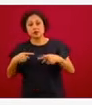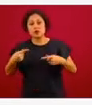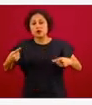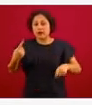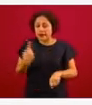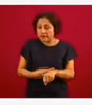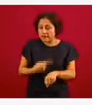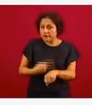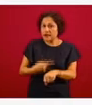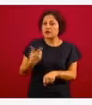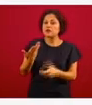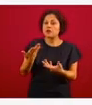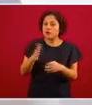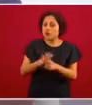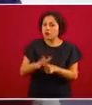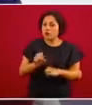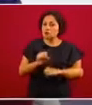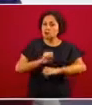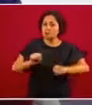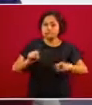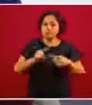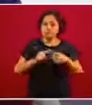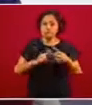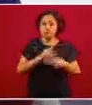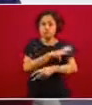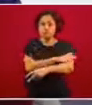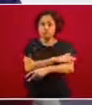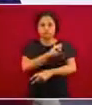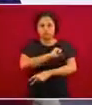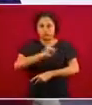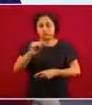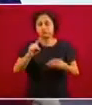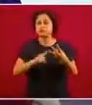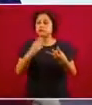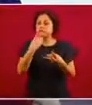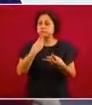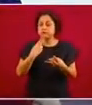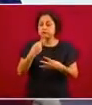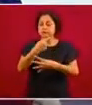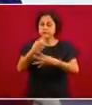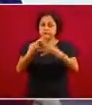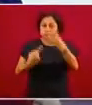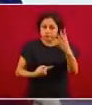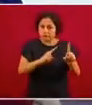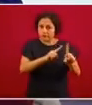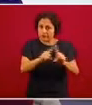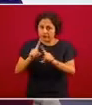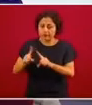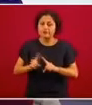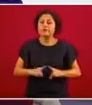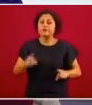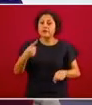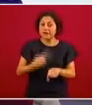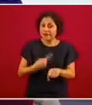And we've said that it's more than common to have more than one of these conditions at the same time.